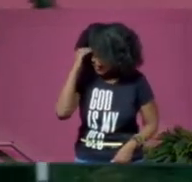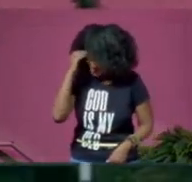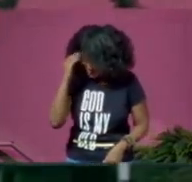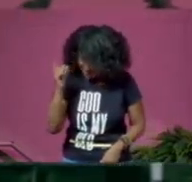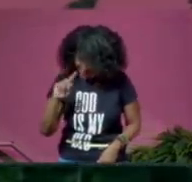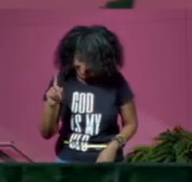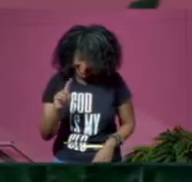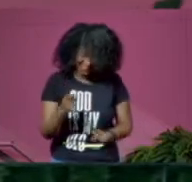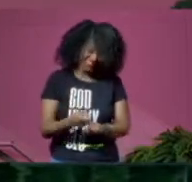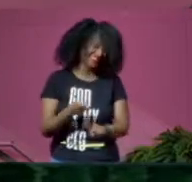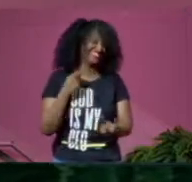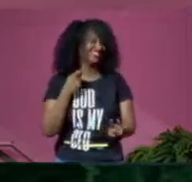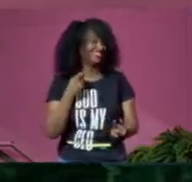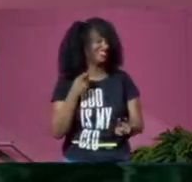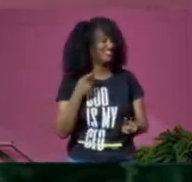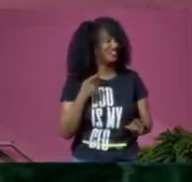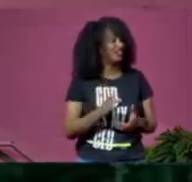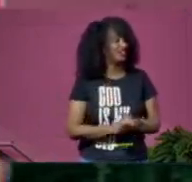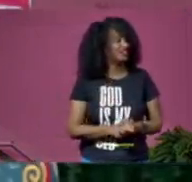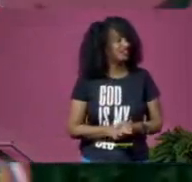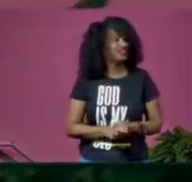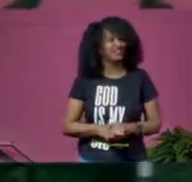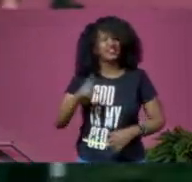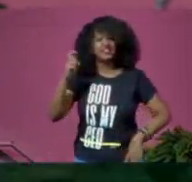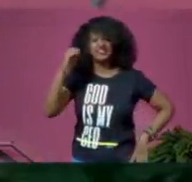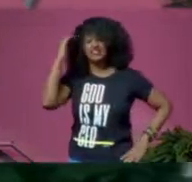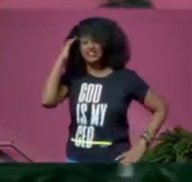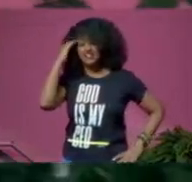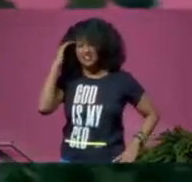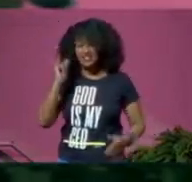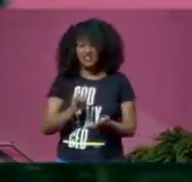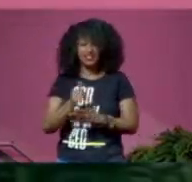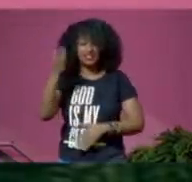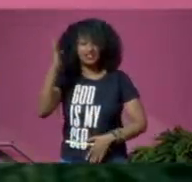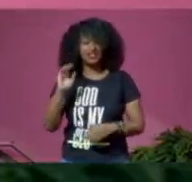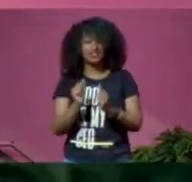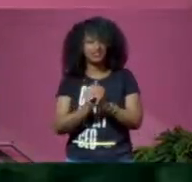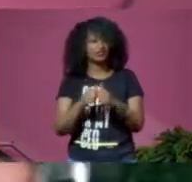from. Right. Oh, I need to know that God is with me.